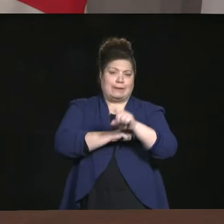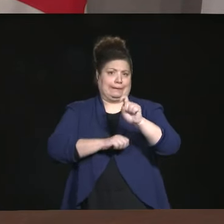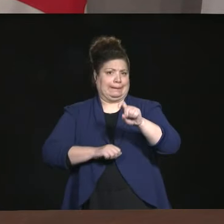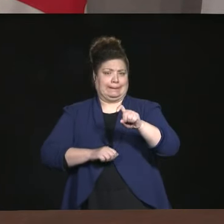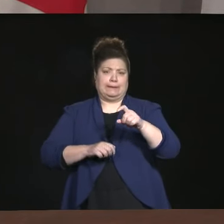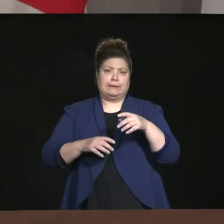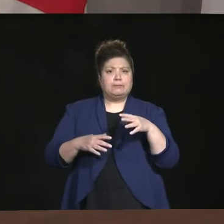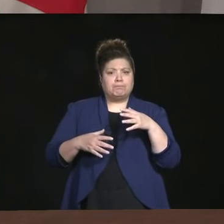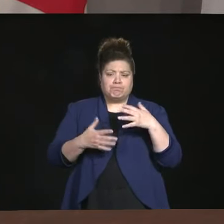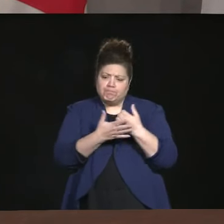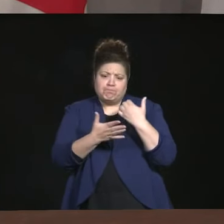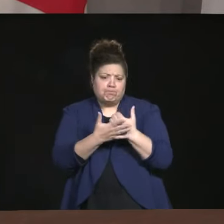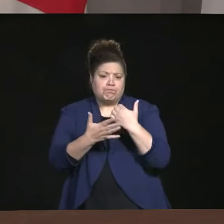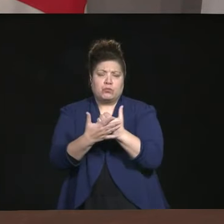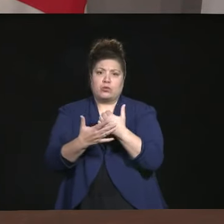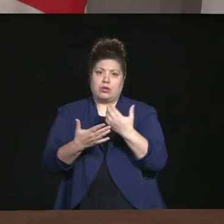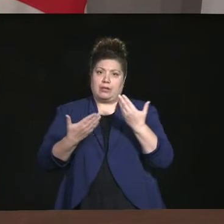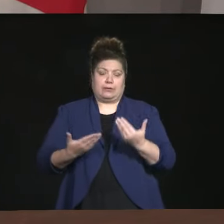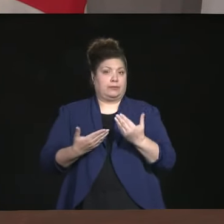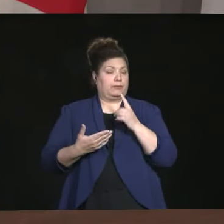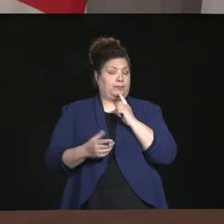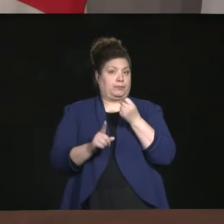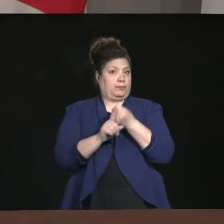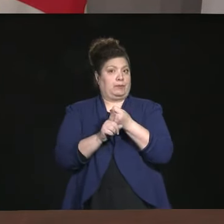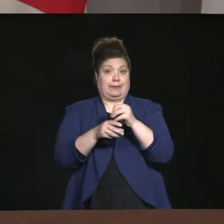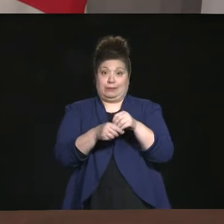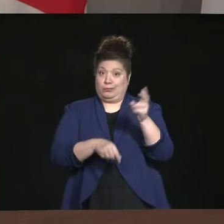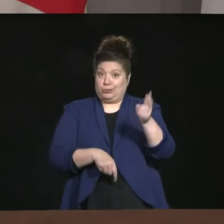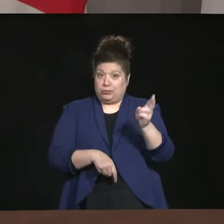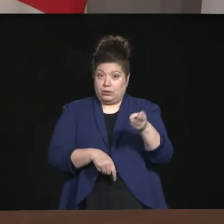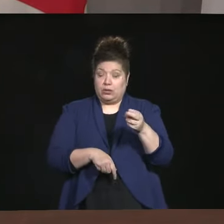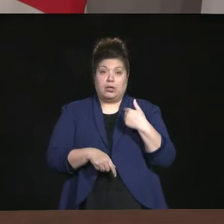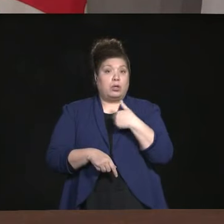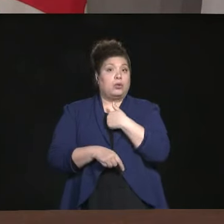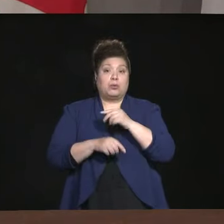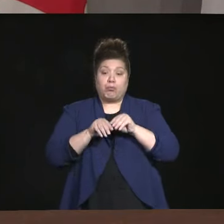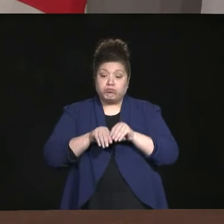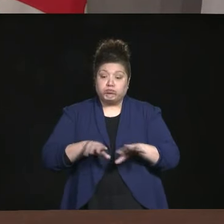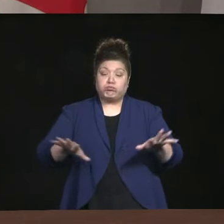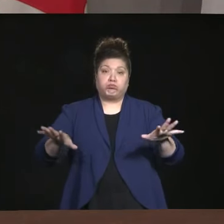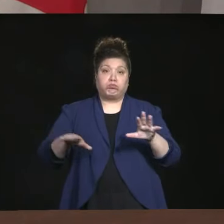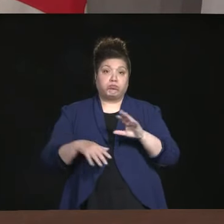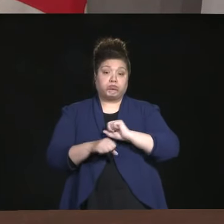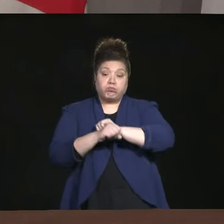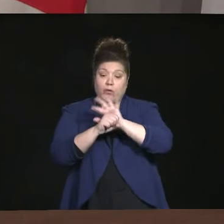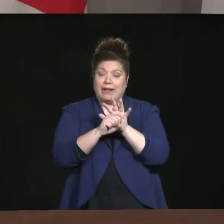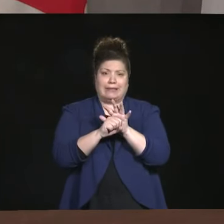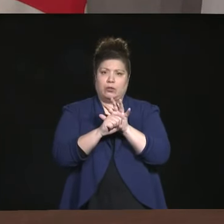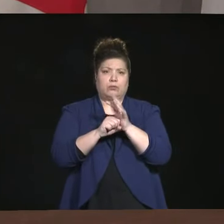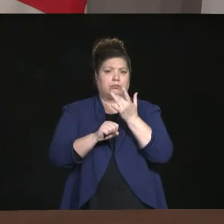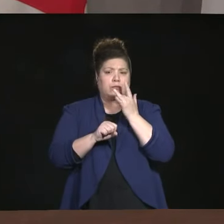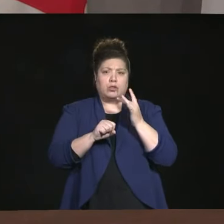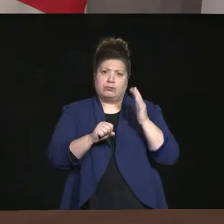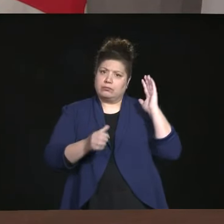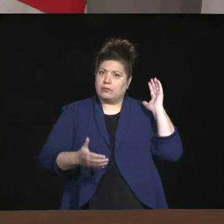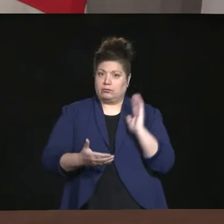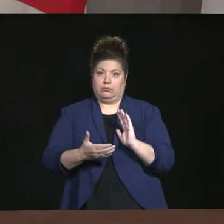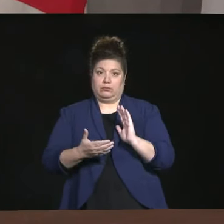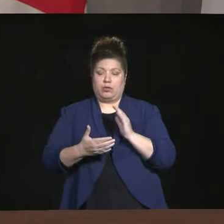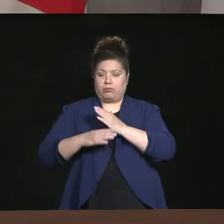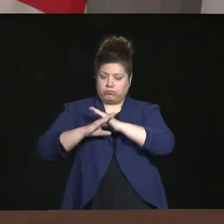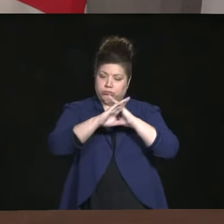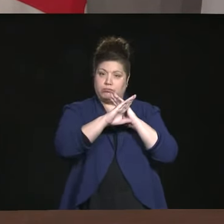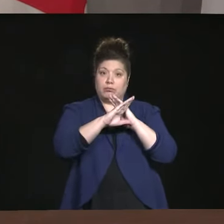of COVID-19, protect critical infrastructure, and ensure that Canada has the supplies